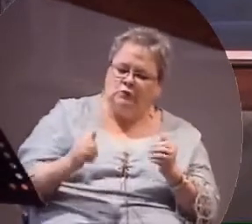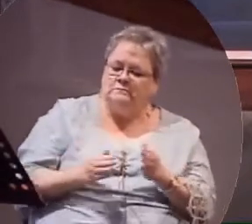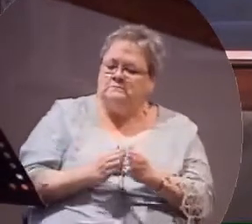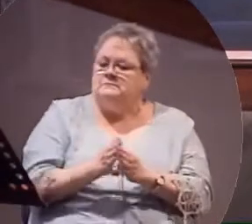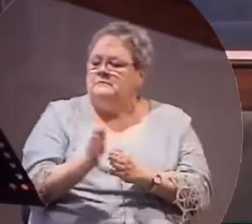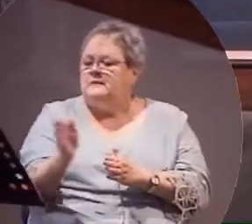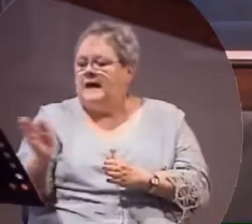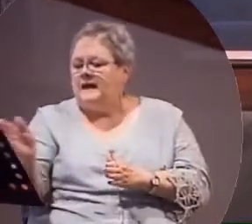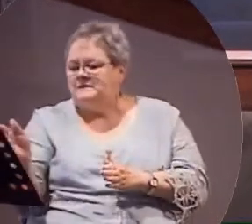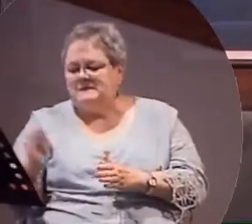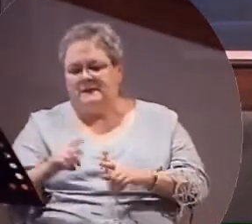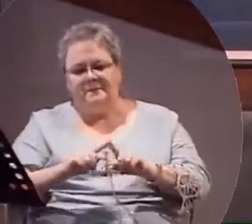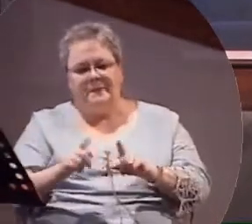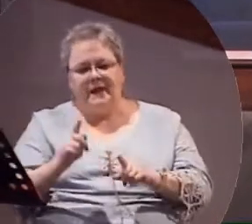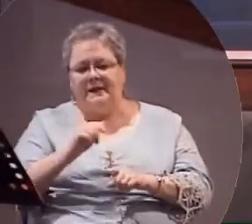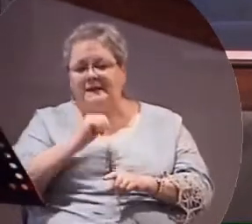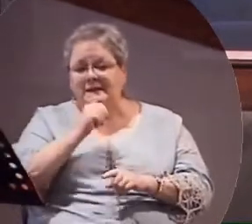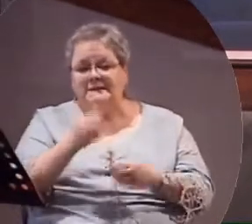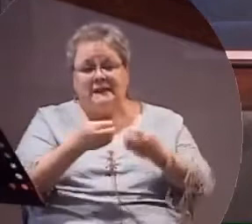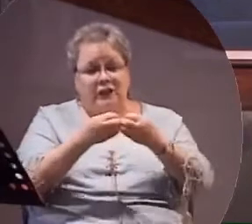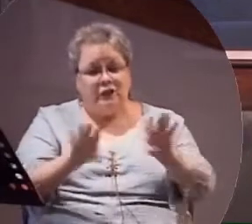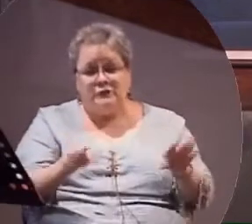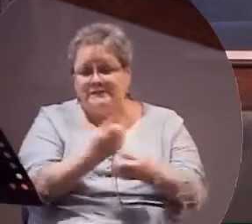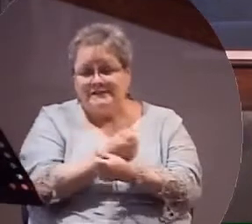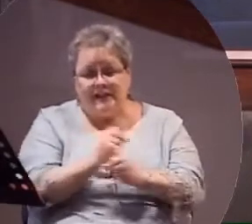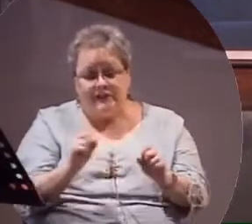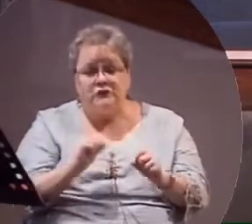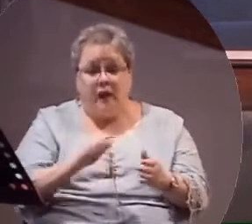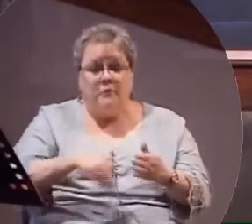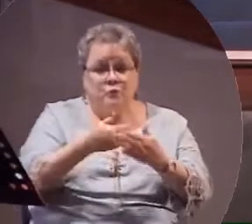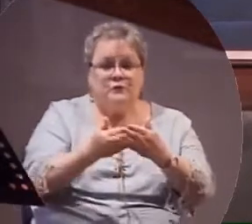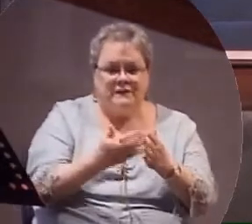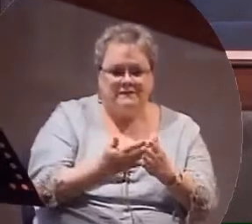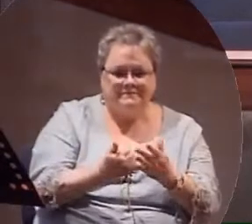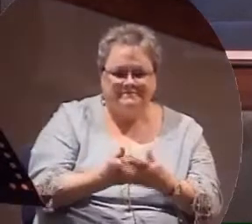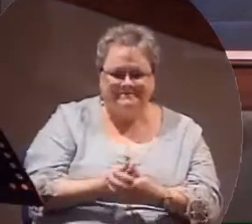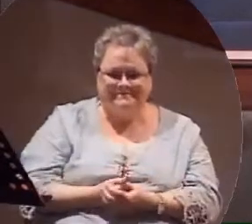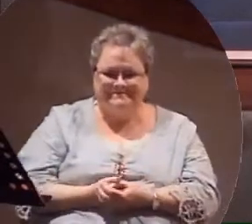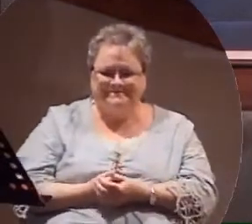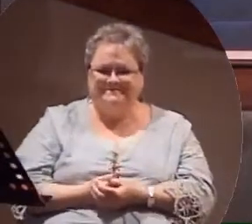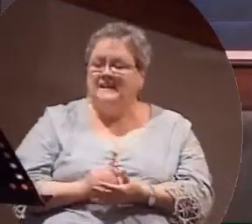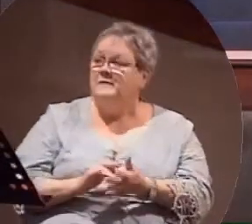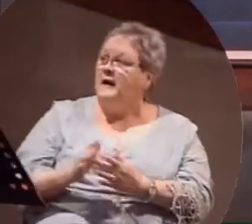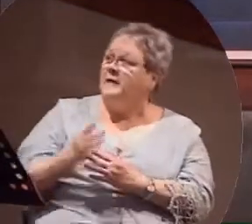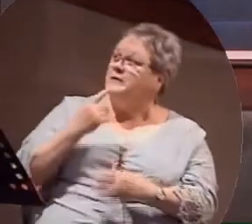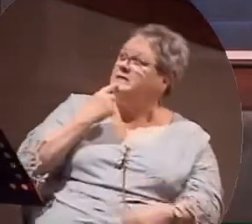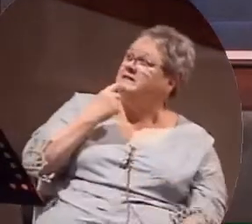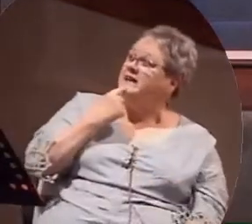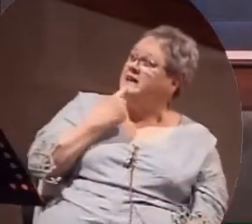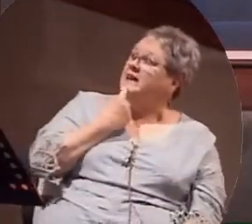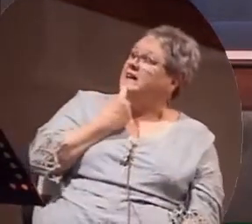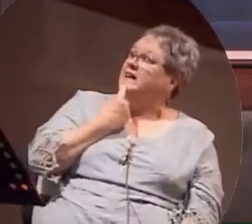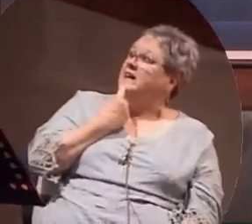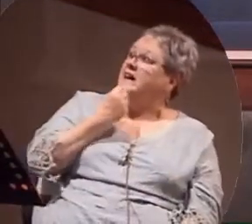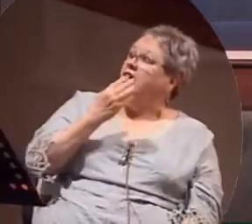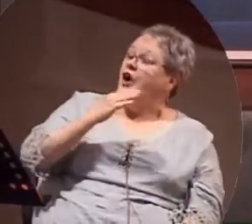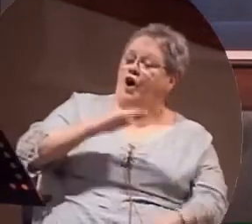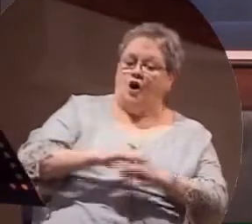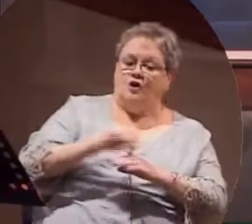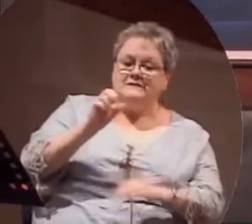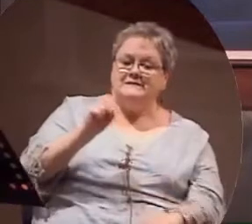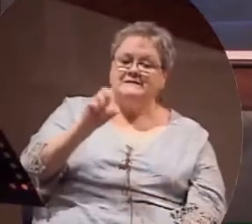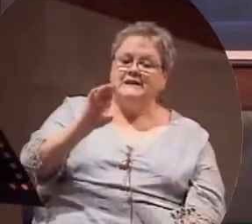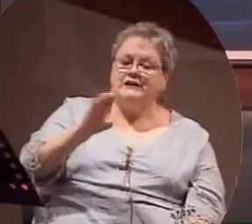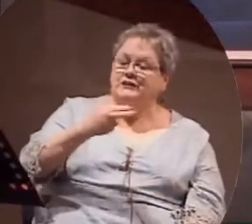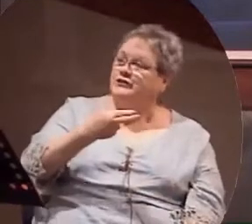strayed, but he didn't lose his salvation. I can prove it to you. The Bible said this, Revelation 20, verse 6, on